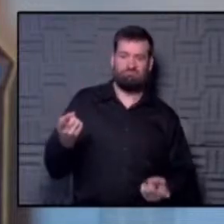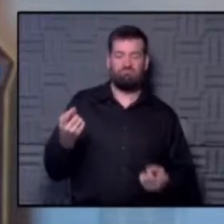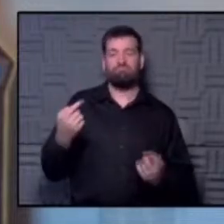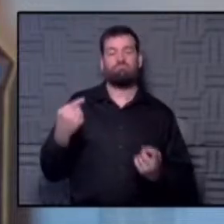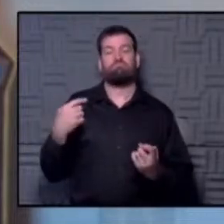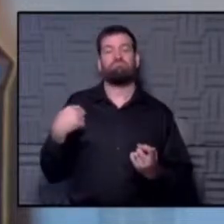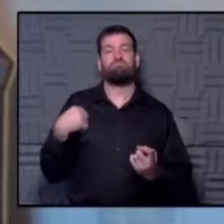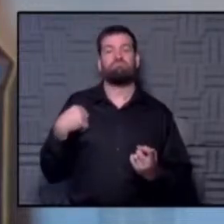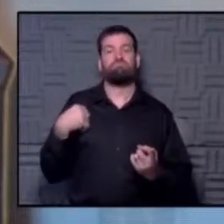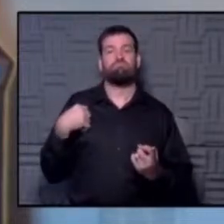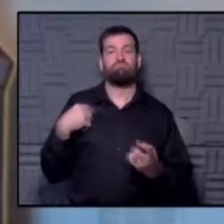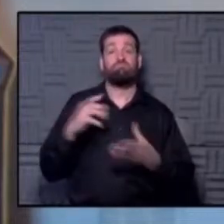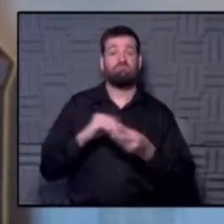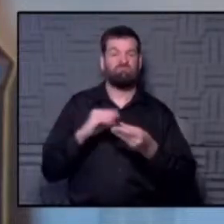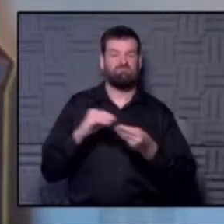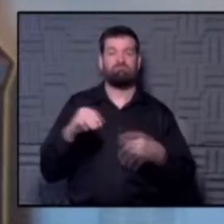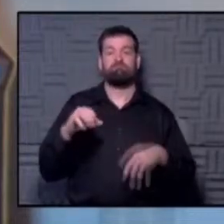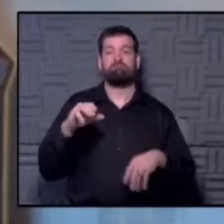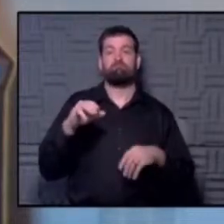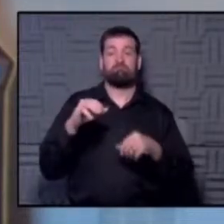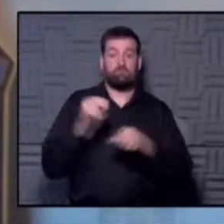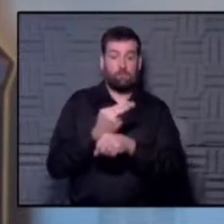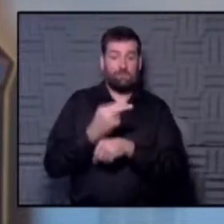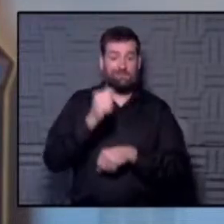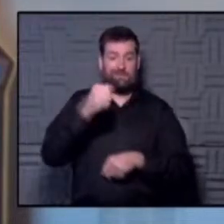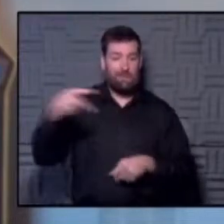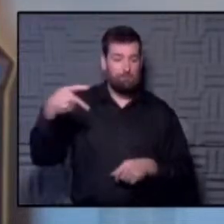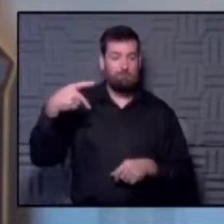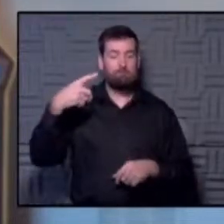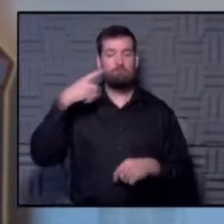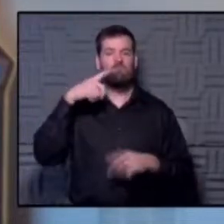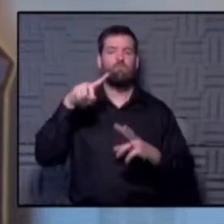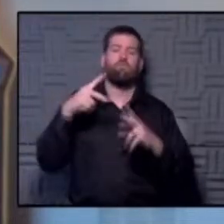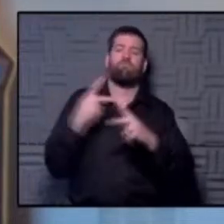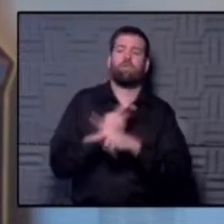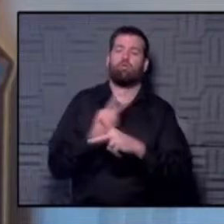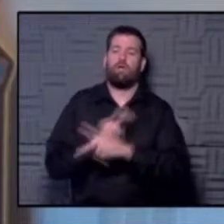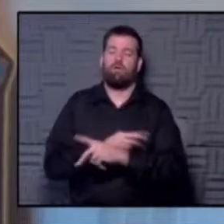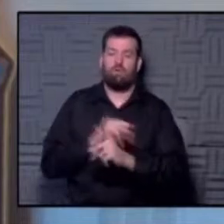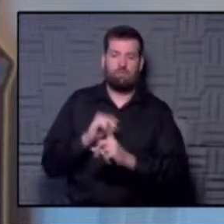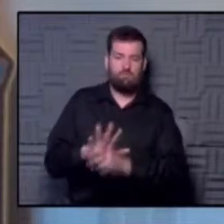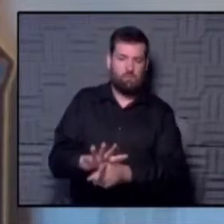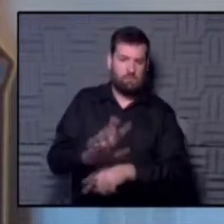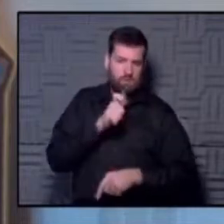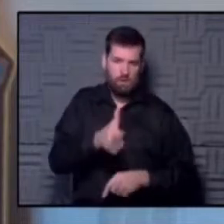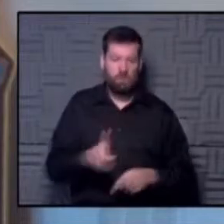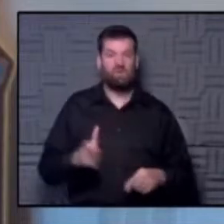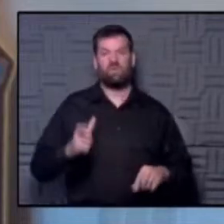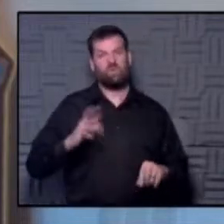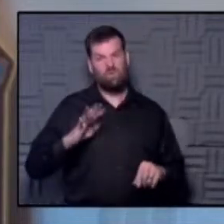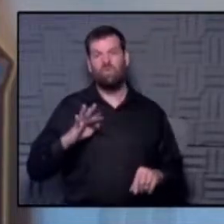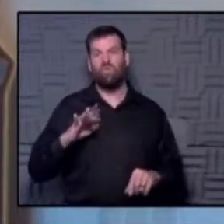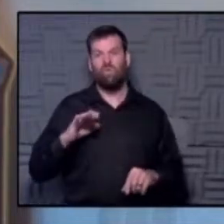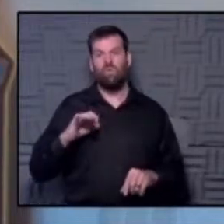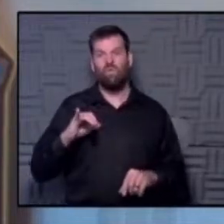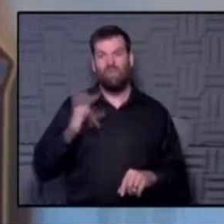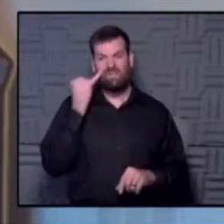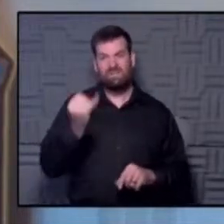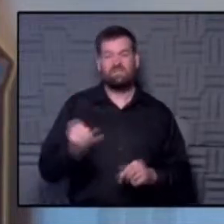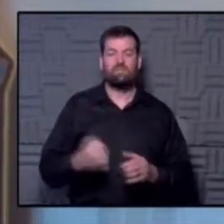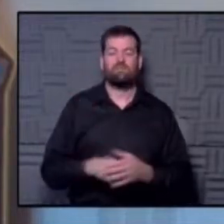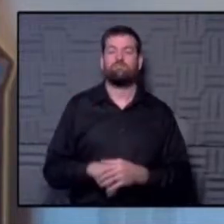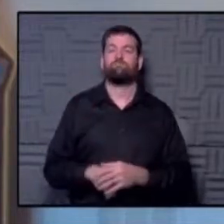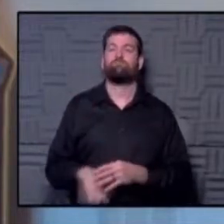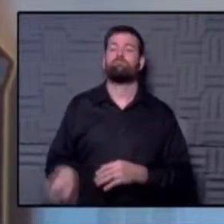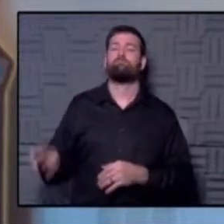goal of using an app on your phone to figure out exposure is a very cool idea. And one would think